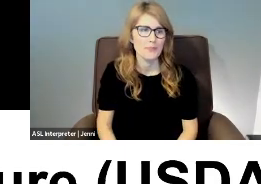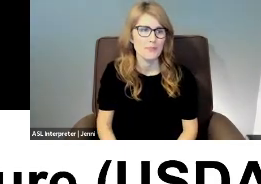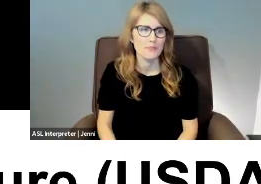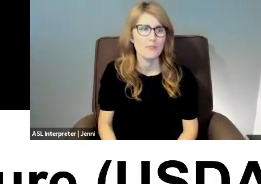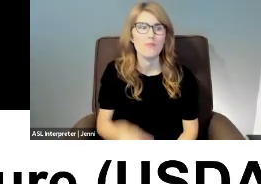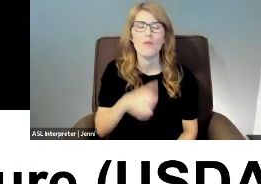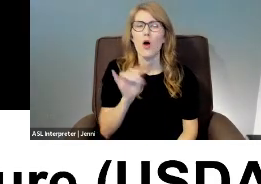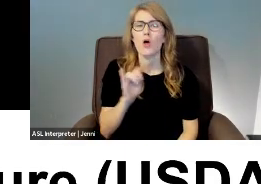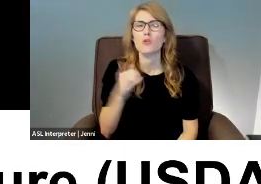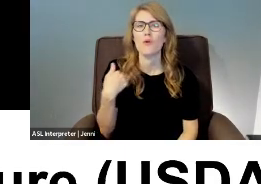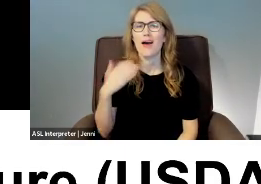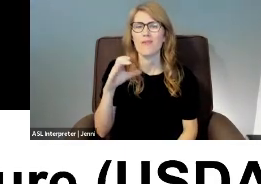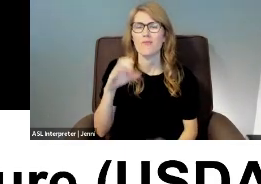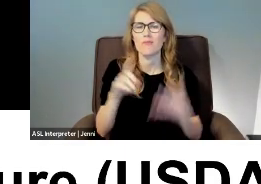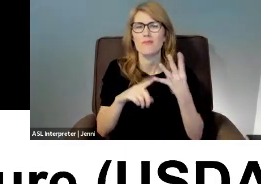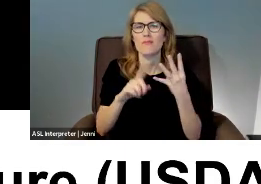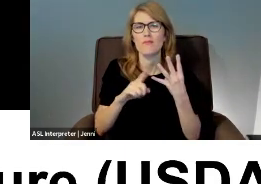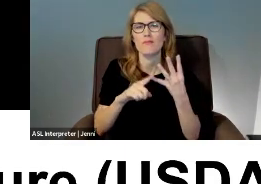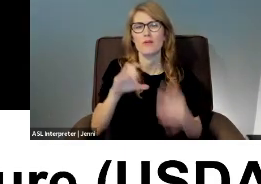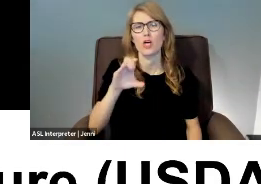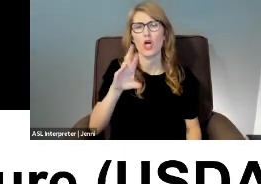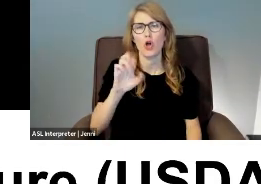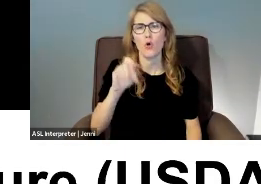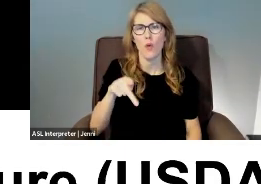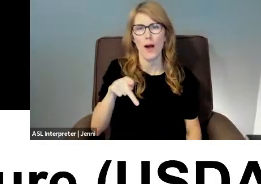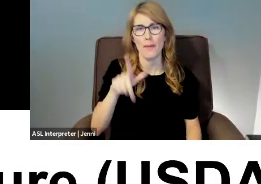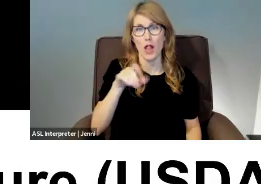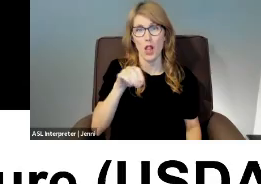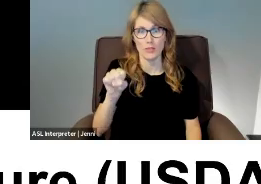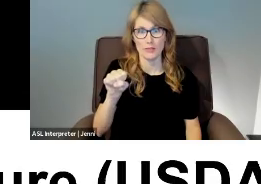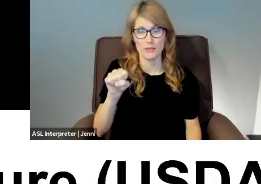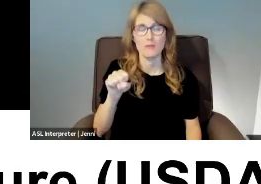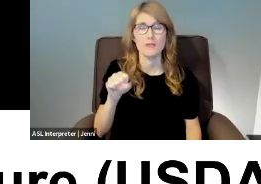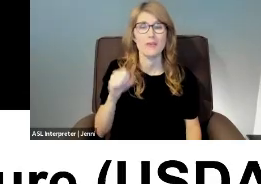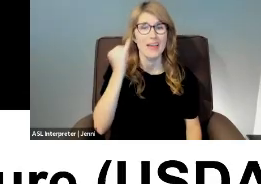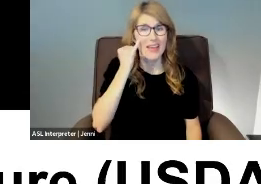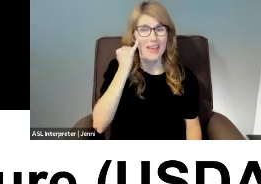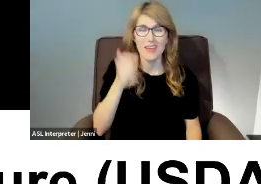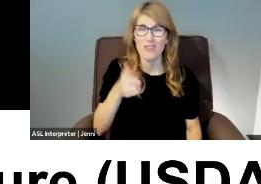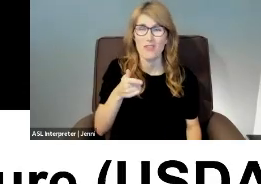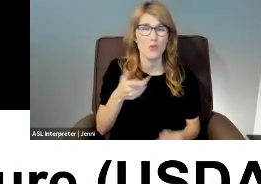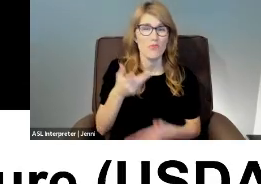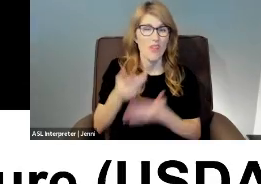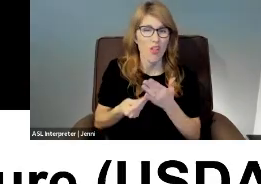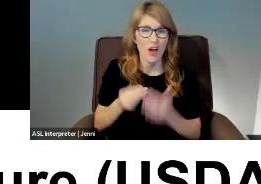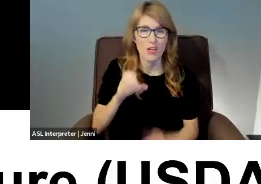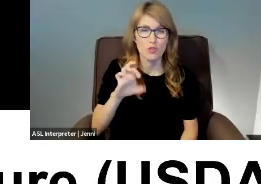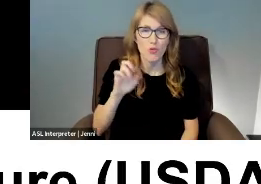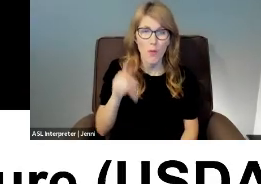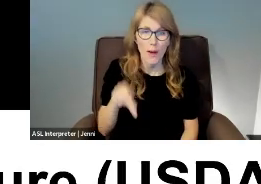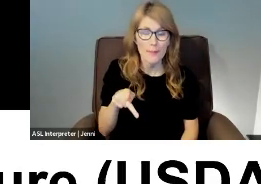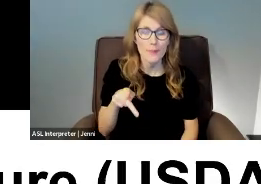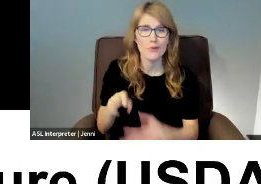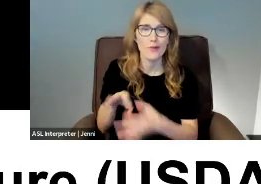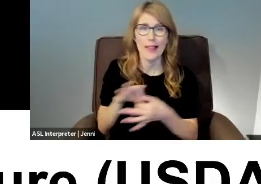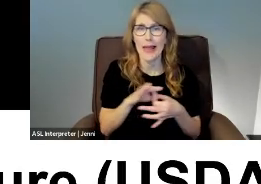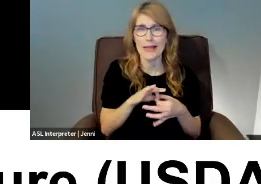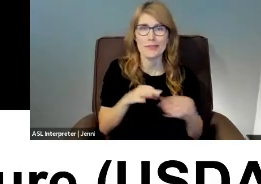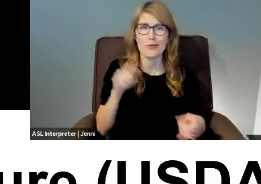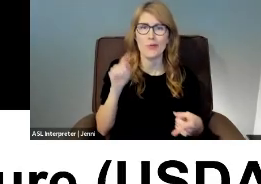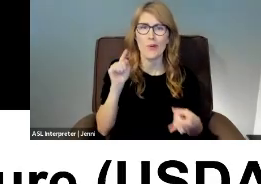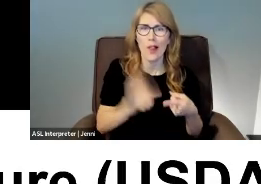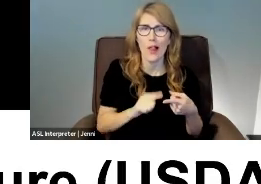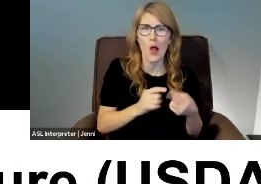there's also crop loss assistance. So if you had any crop loss due to low yields, loss